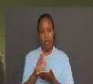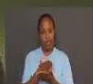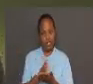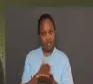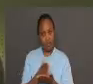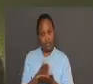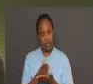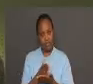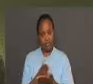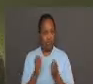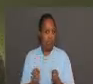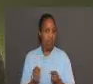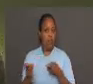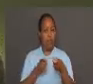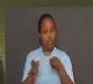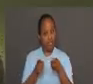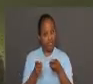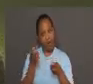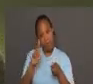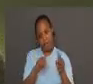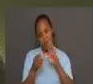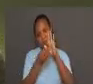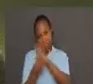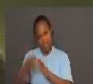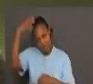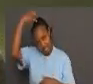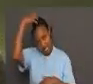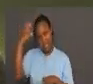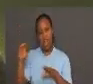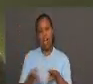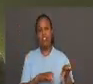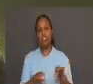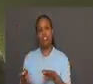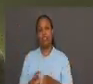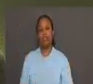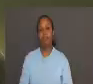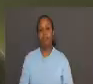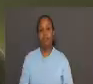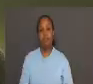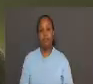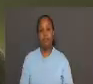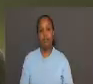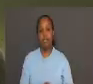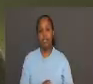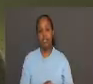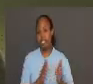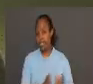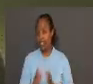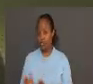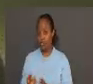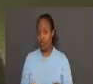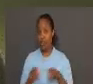can monitor and influence government actions. Are you ready,